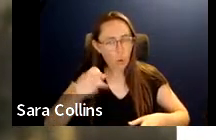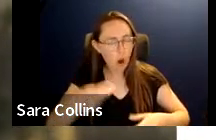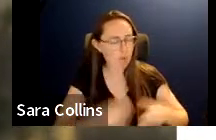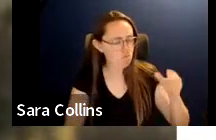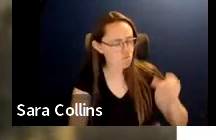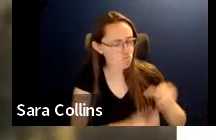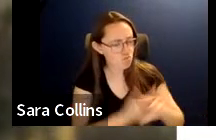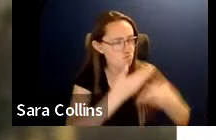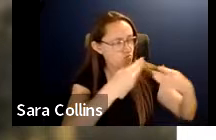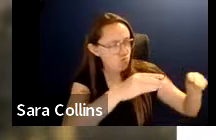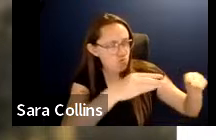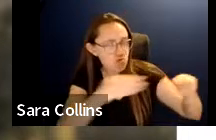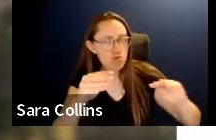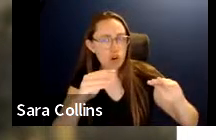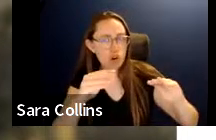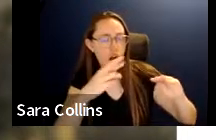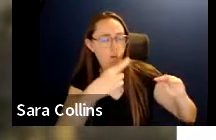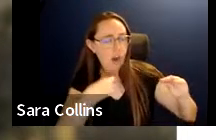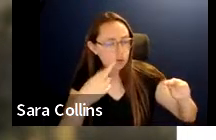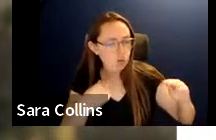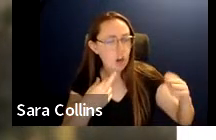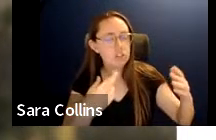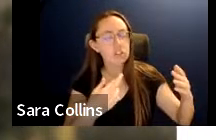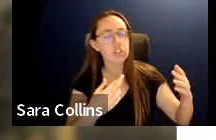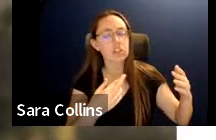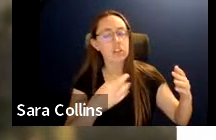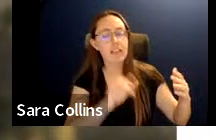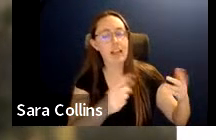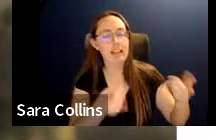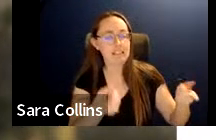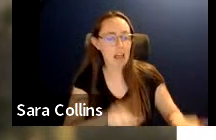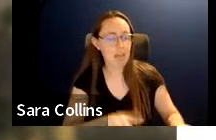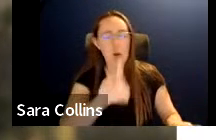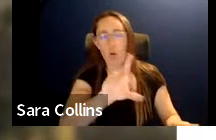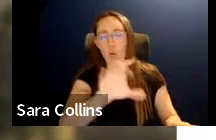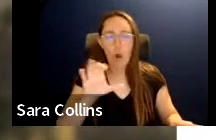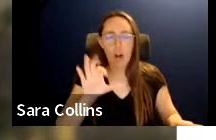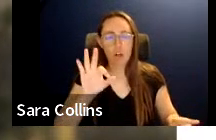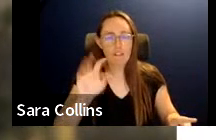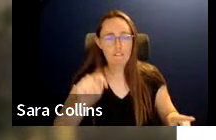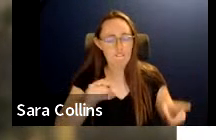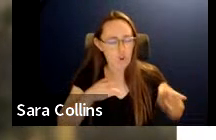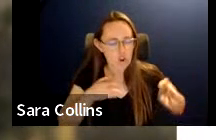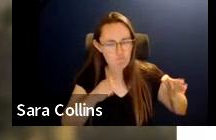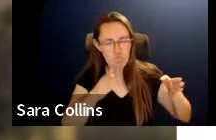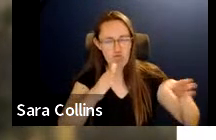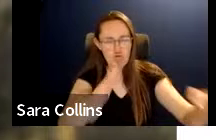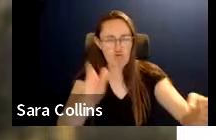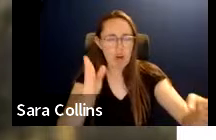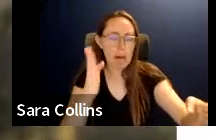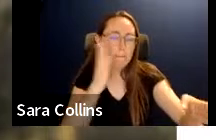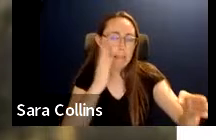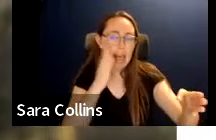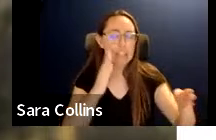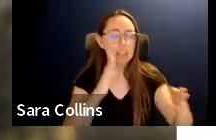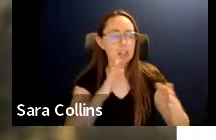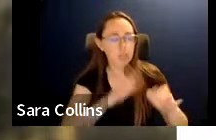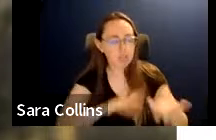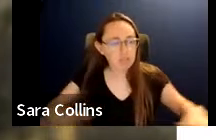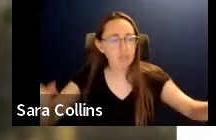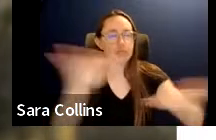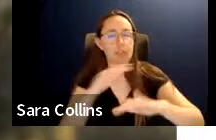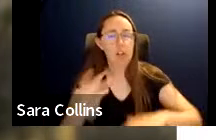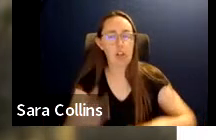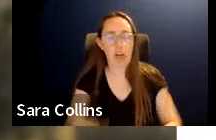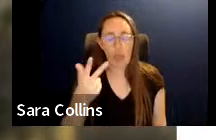that is happening on, in our case, 100-foot long beds throughout our 3 acres.